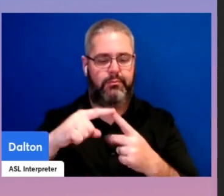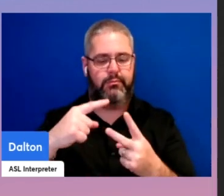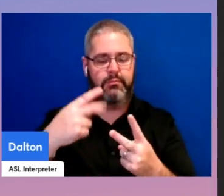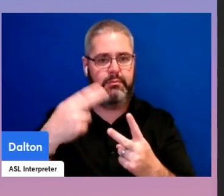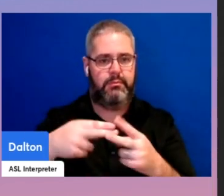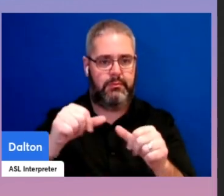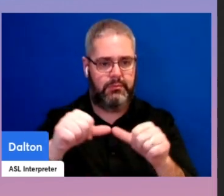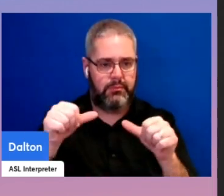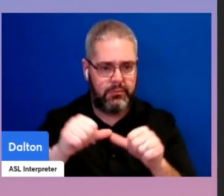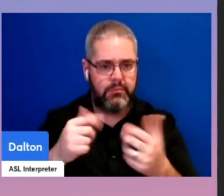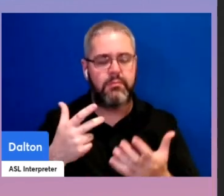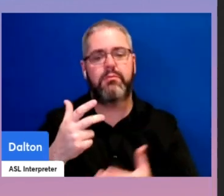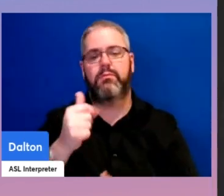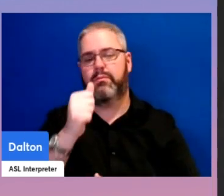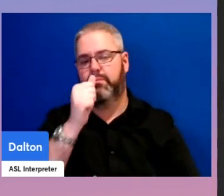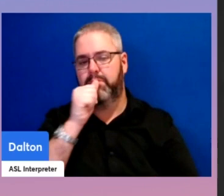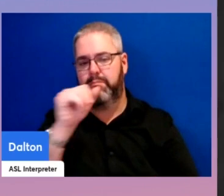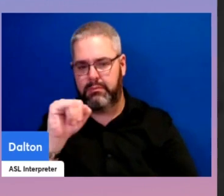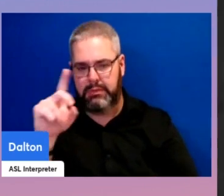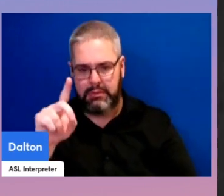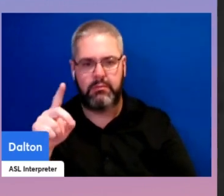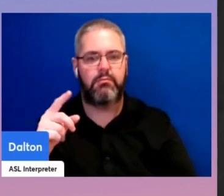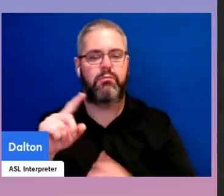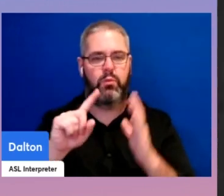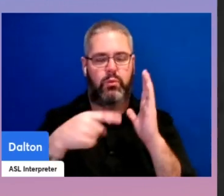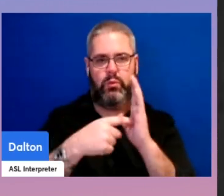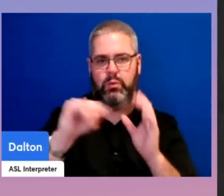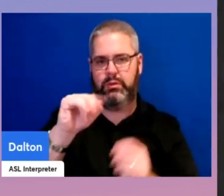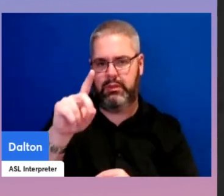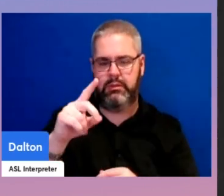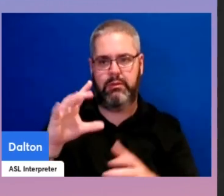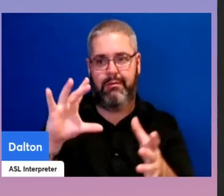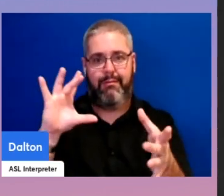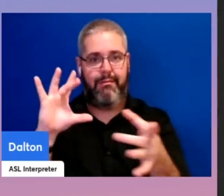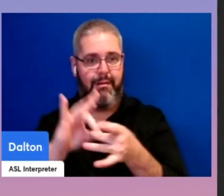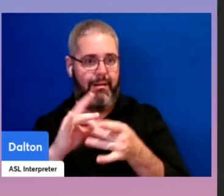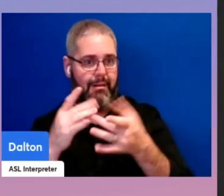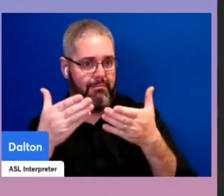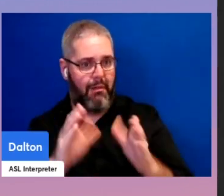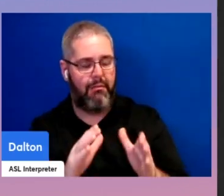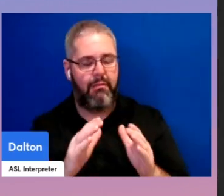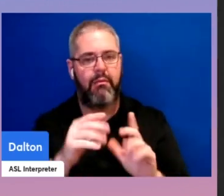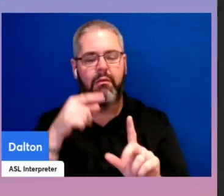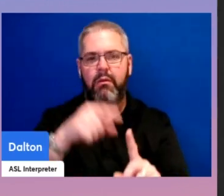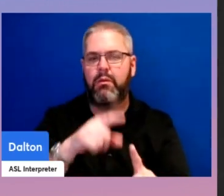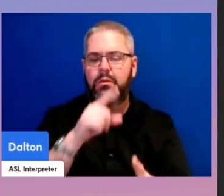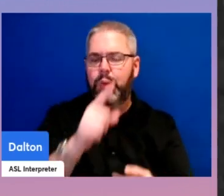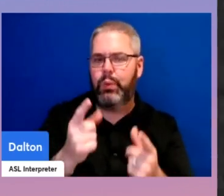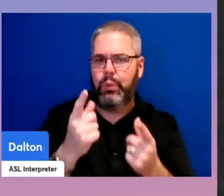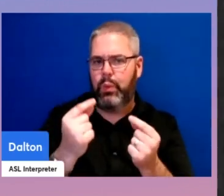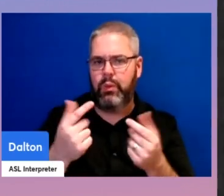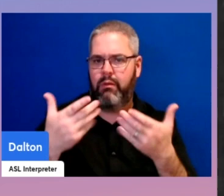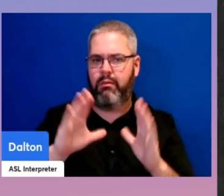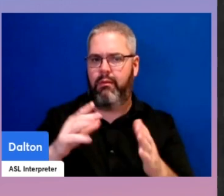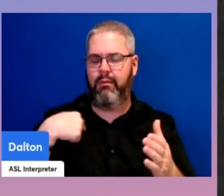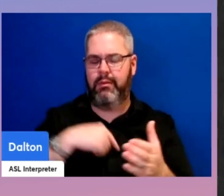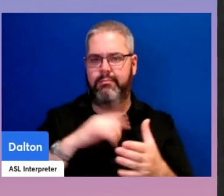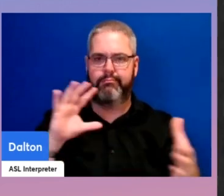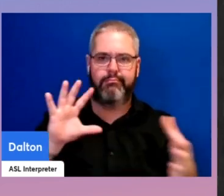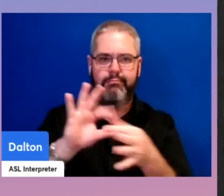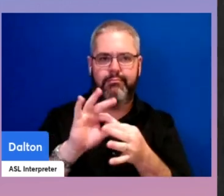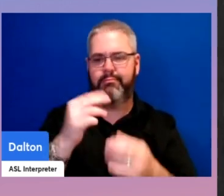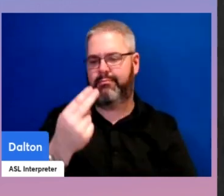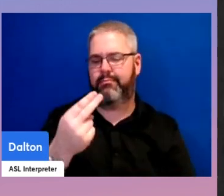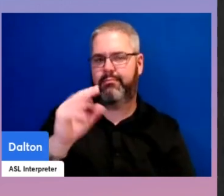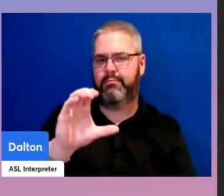secret ID. We then saw that sort of connect method, and really what this is doing is this is just allowing us to connect to HashiCorp Vault and make